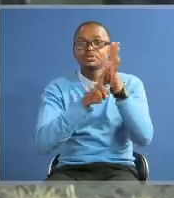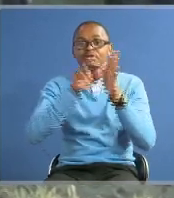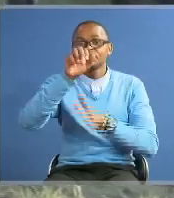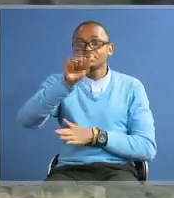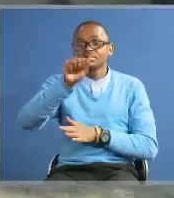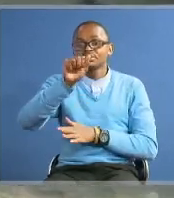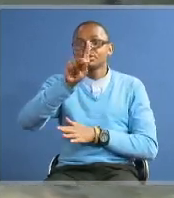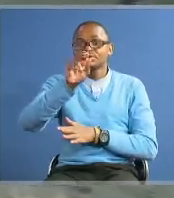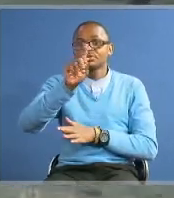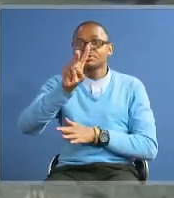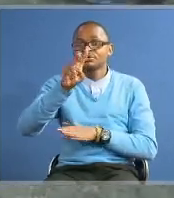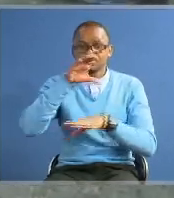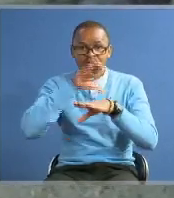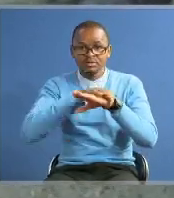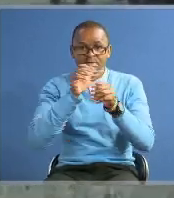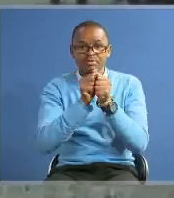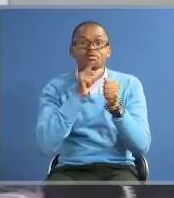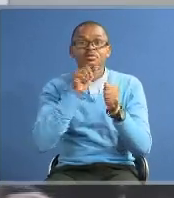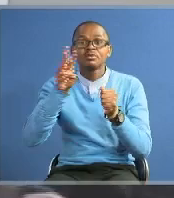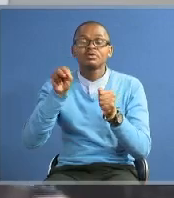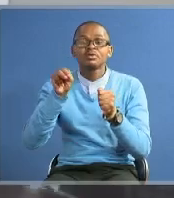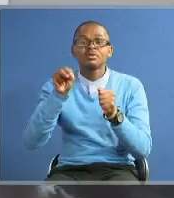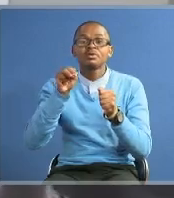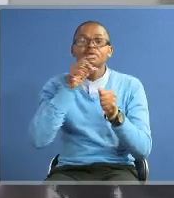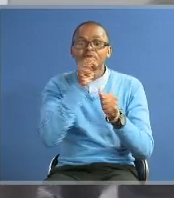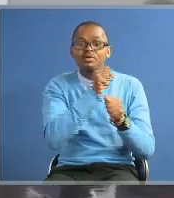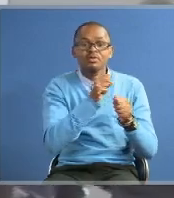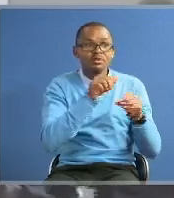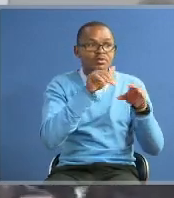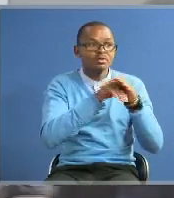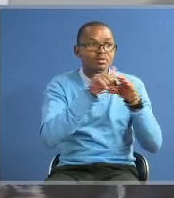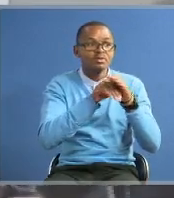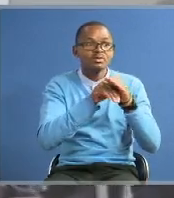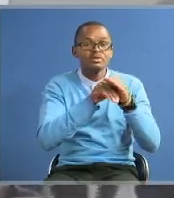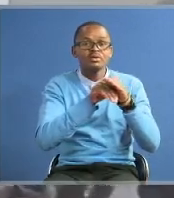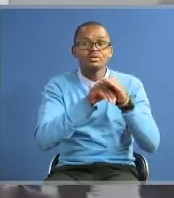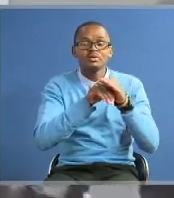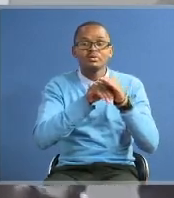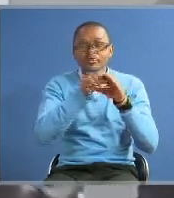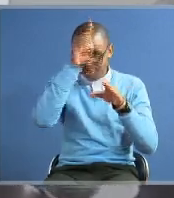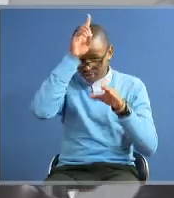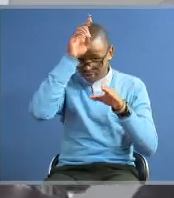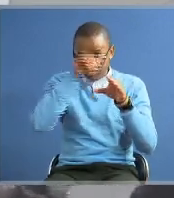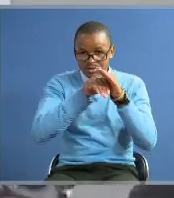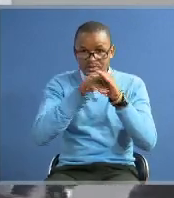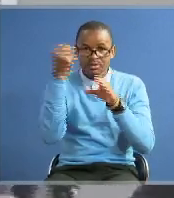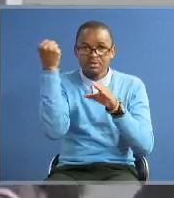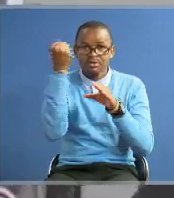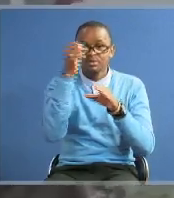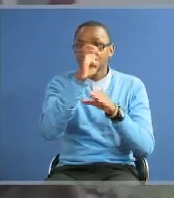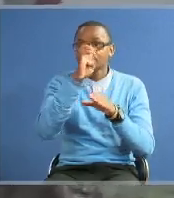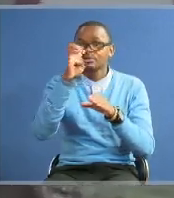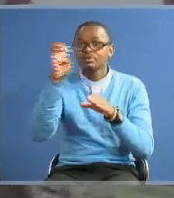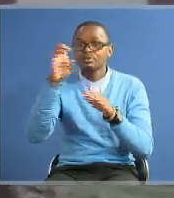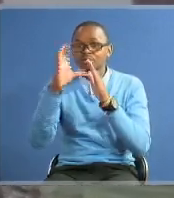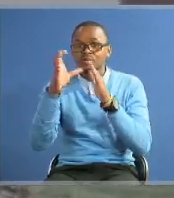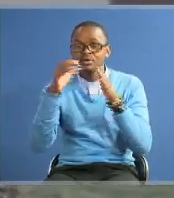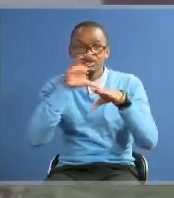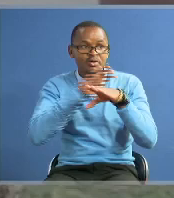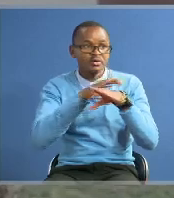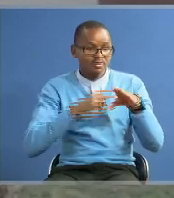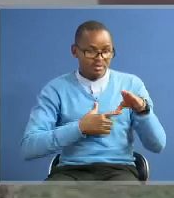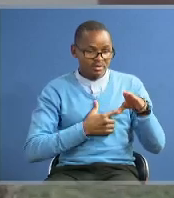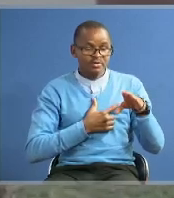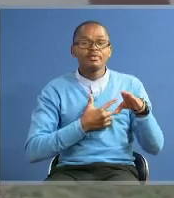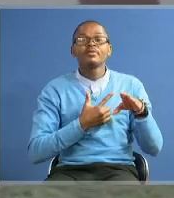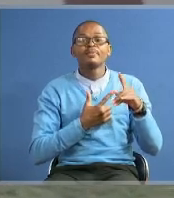A. KUTV caught up with him at his grandfather's home in Emukwali village in Mumias sub-county, where he